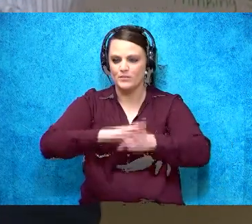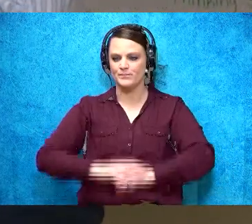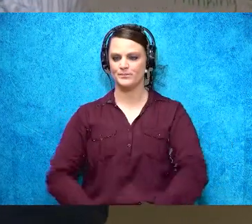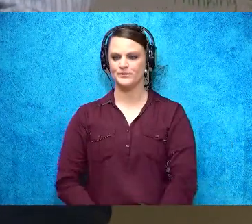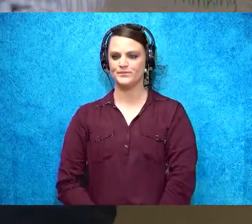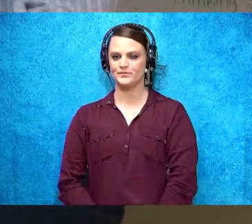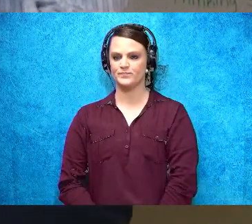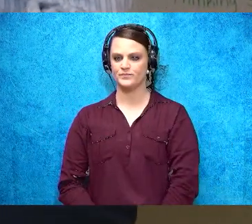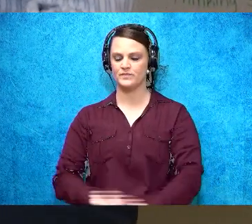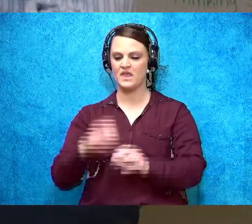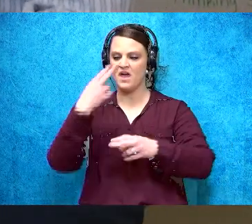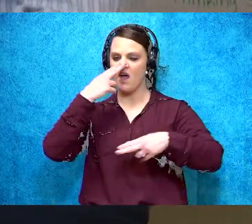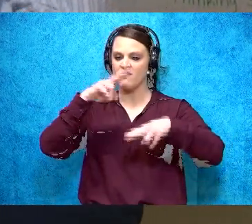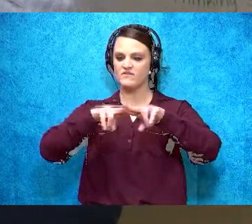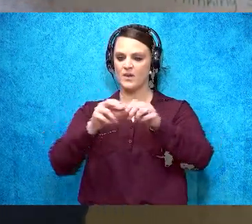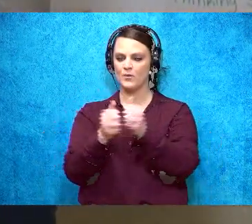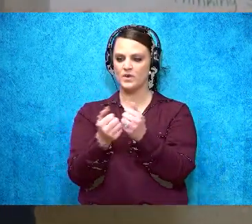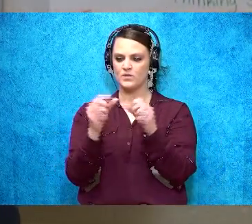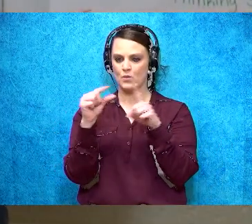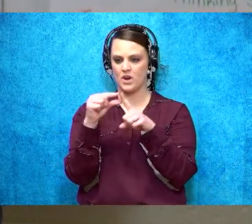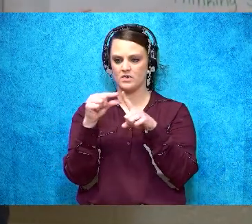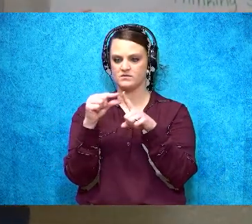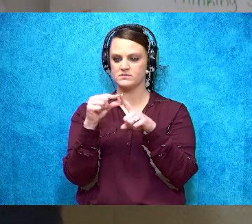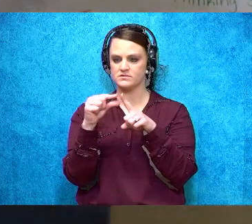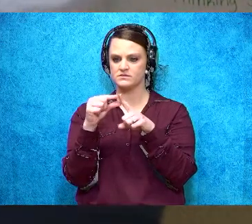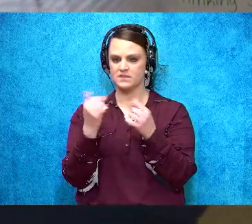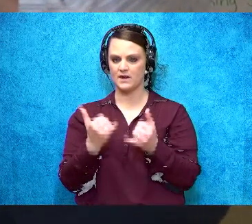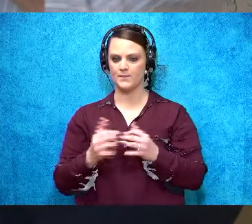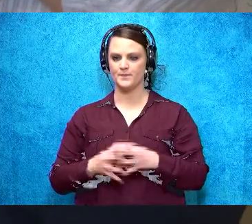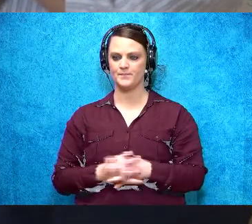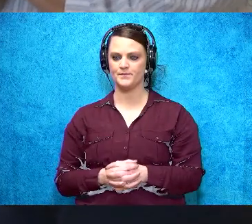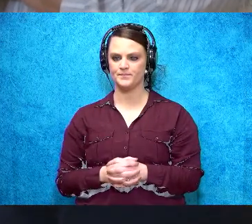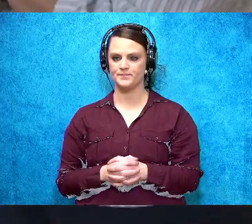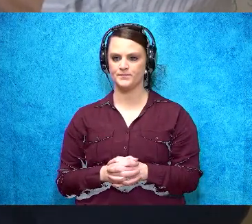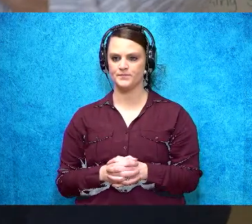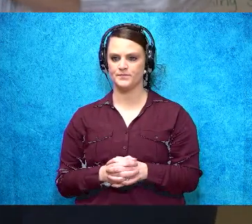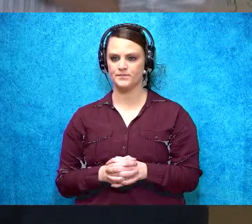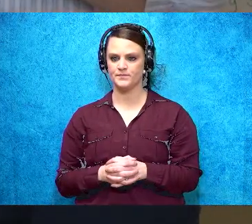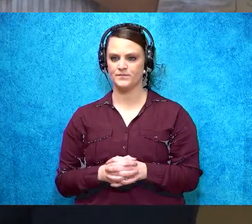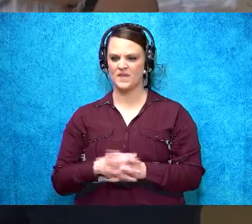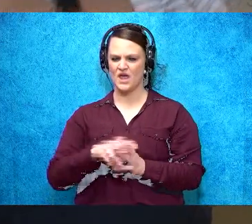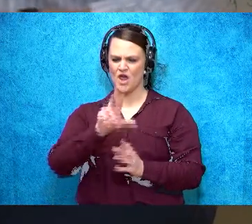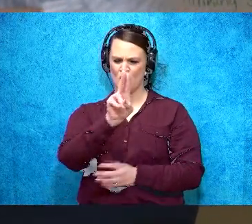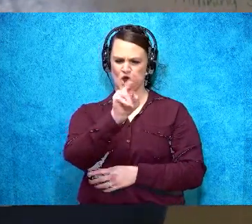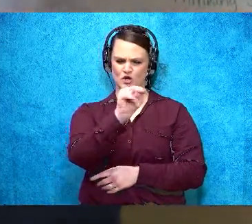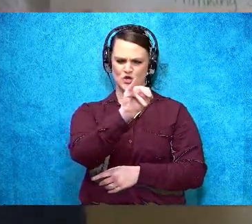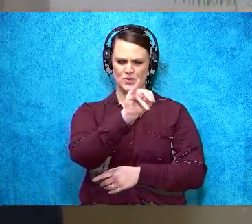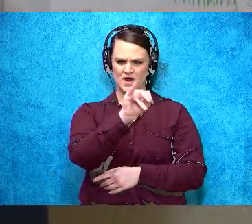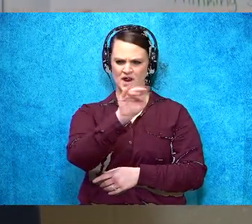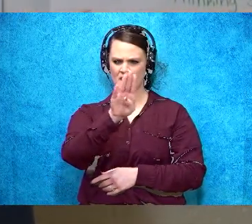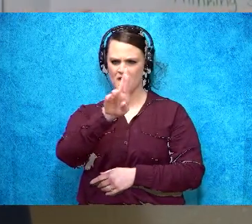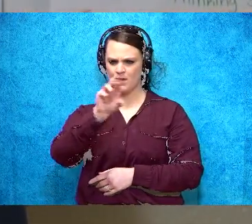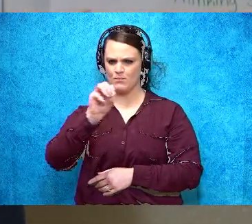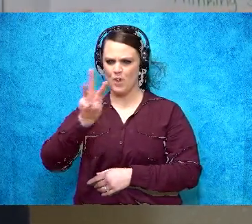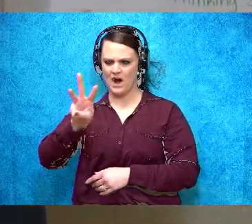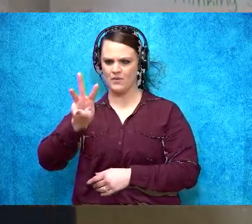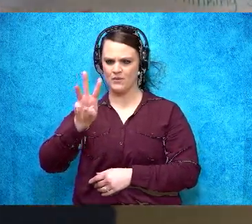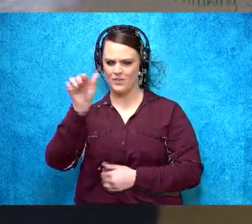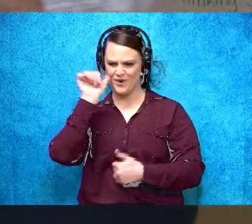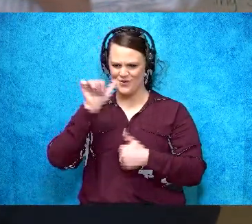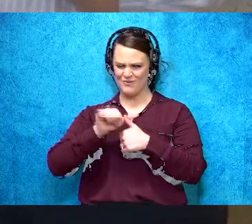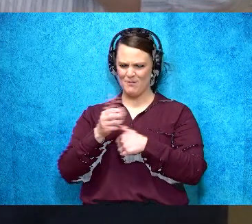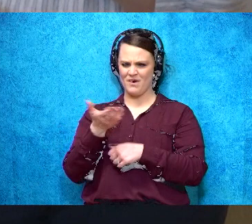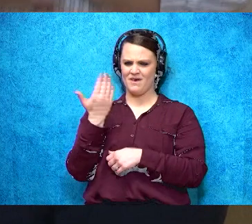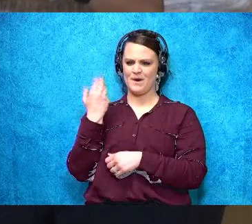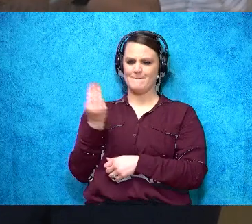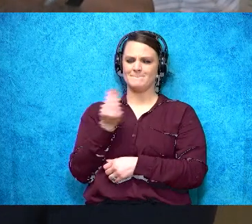now. Go back to our prefixes and suffixes. All right, unibrow. Remember Monday? We